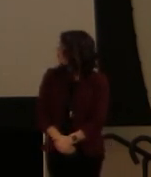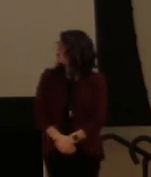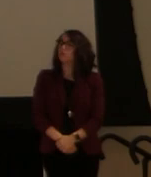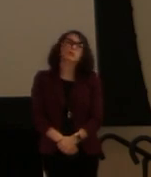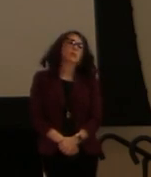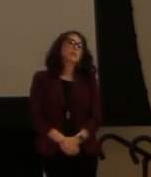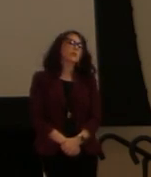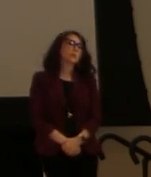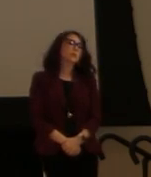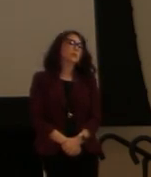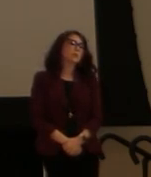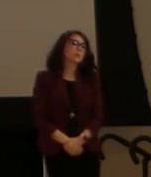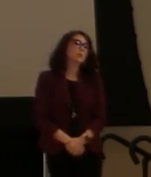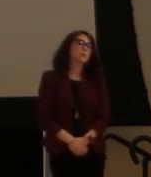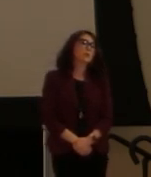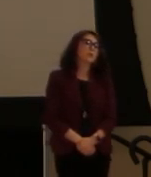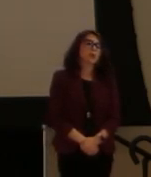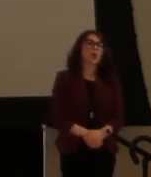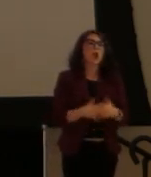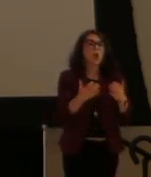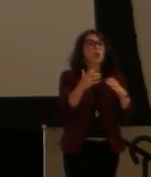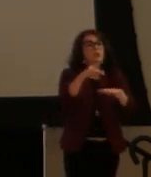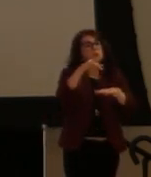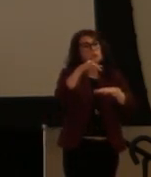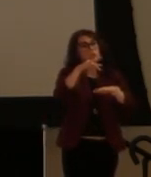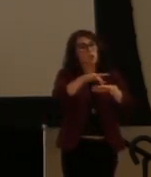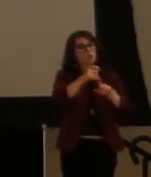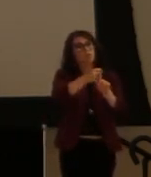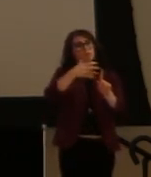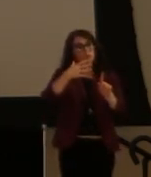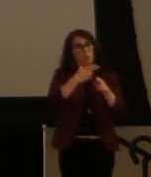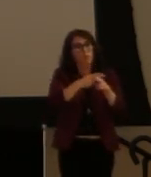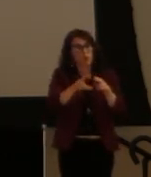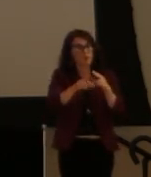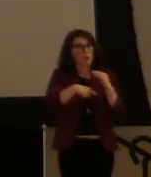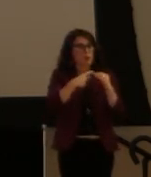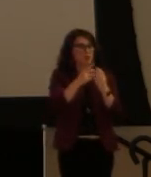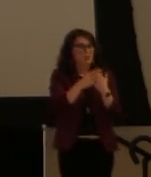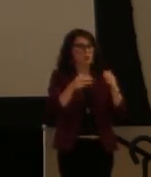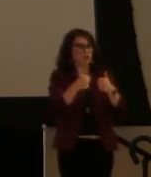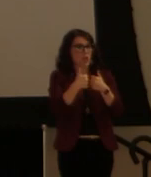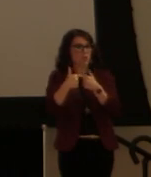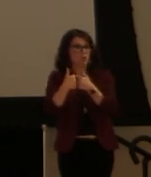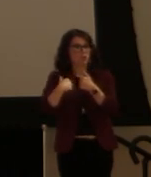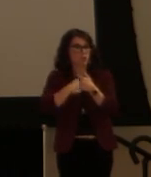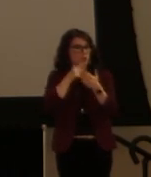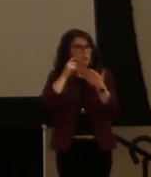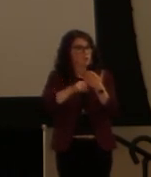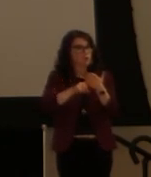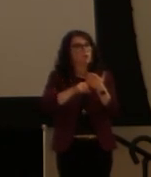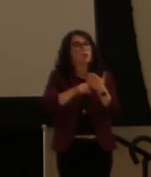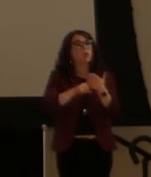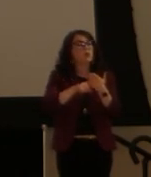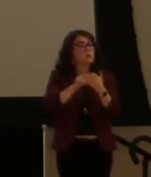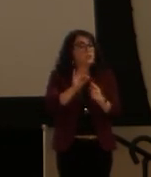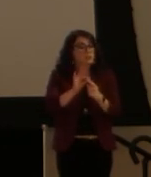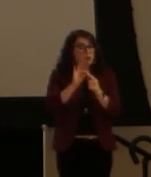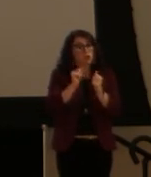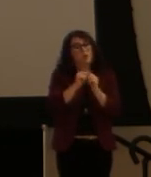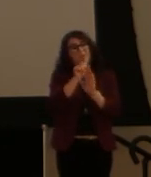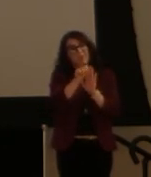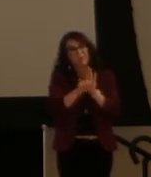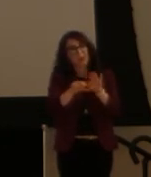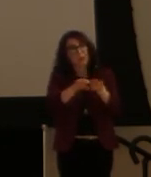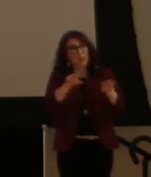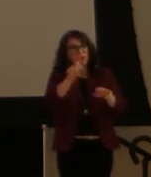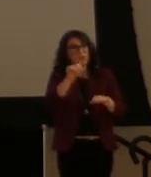I wanted to touch briefly on some of the challenges that we see, particularly when we're looking at state-level data, and I